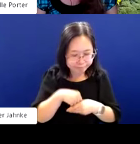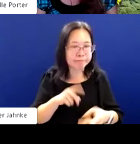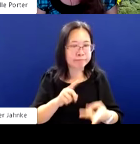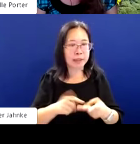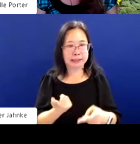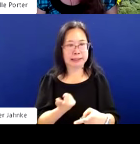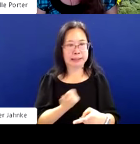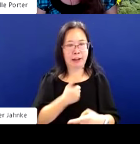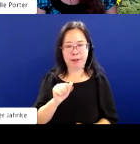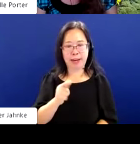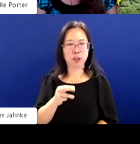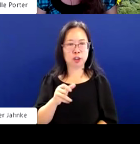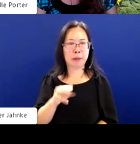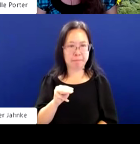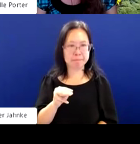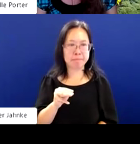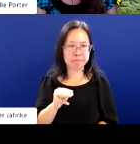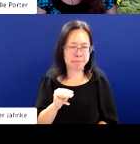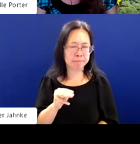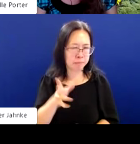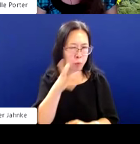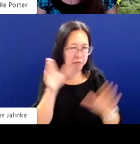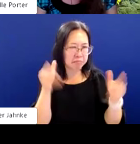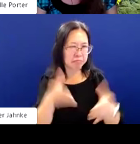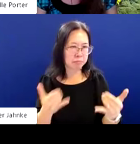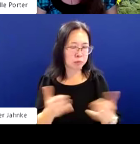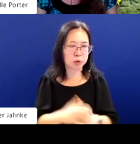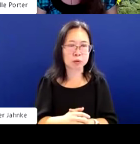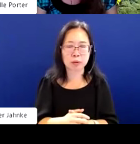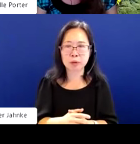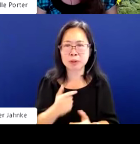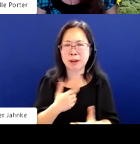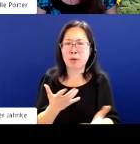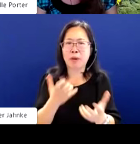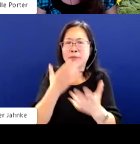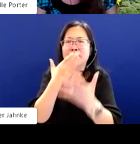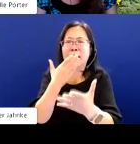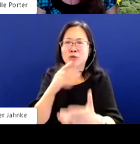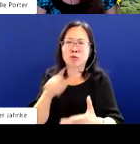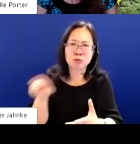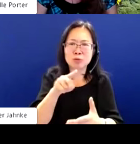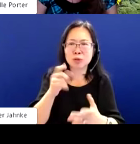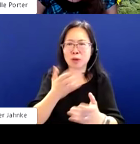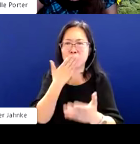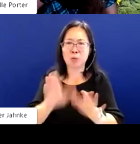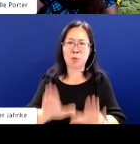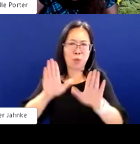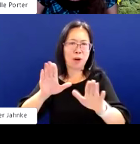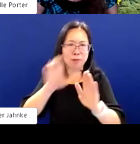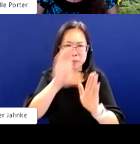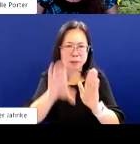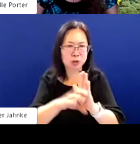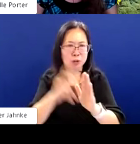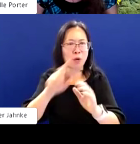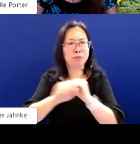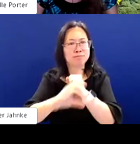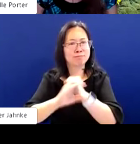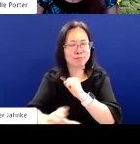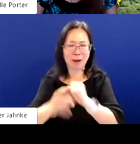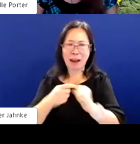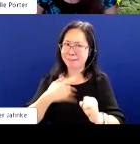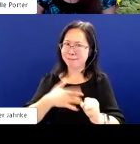to congratulate you for coming up with a great picture that was used for promoting. I think this is a great one. It's